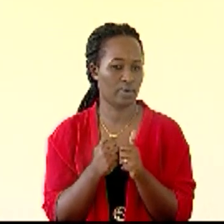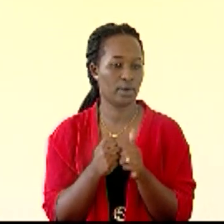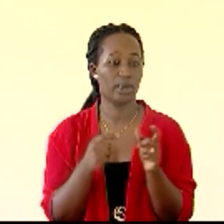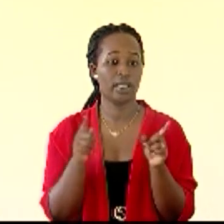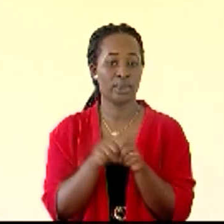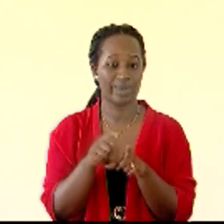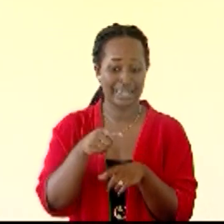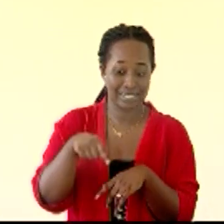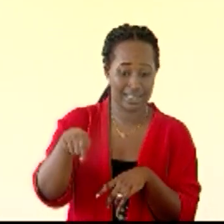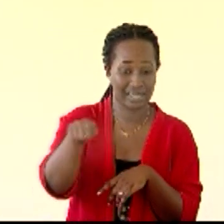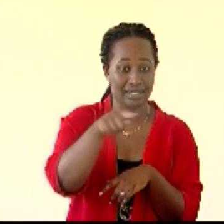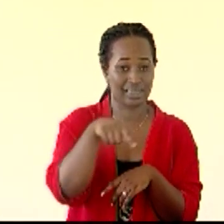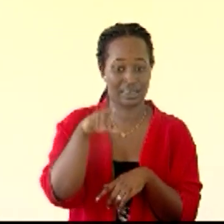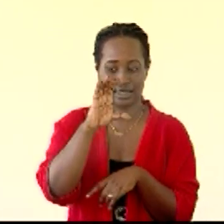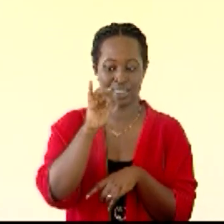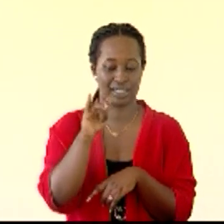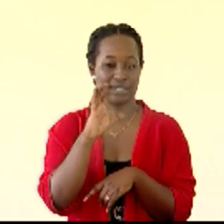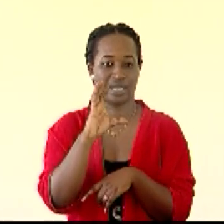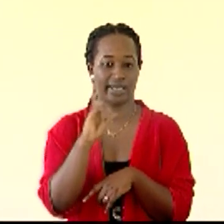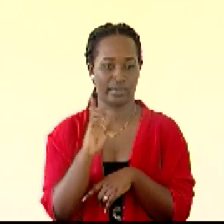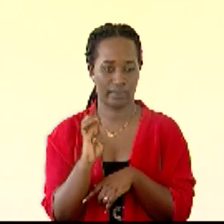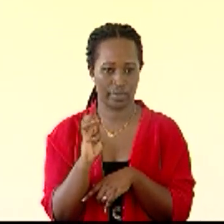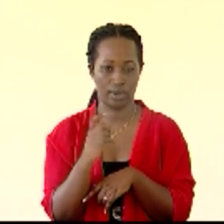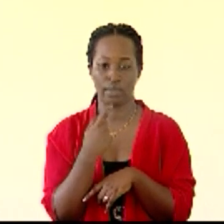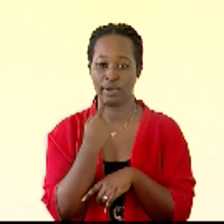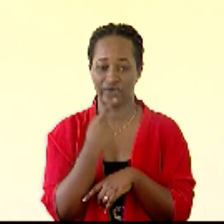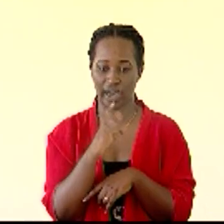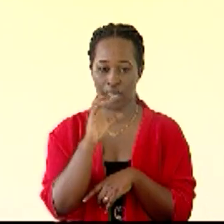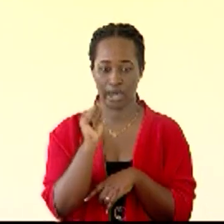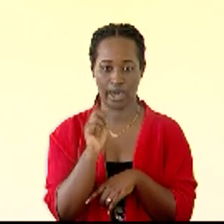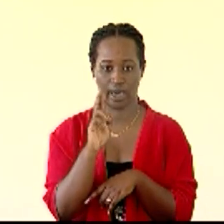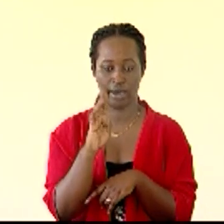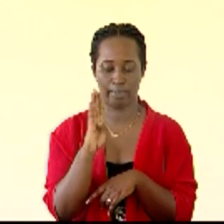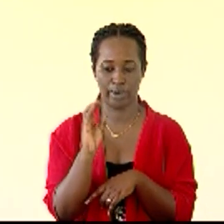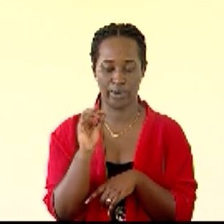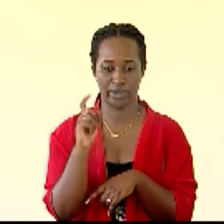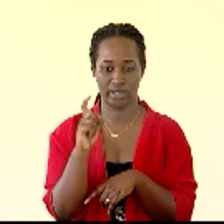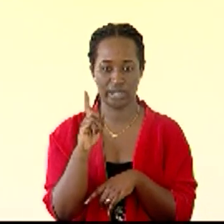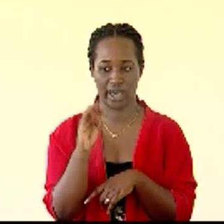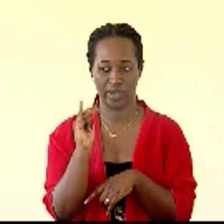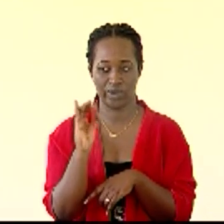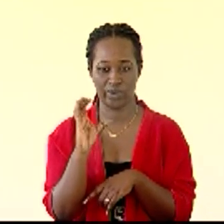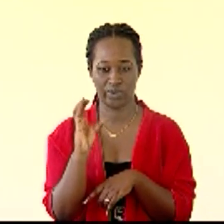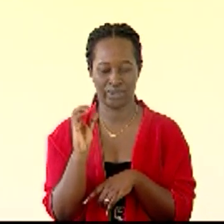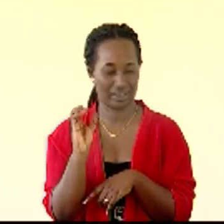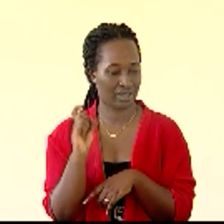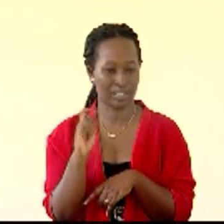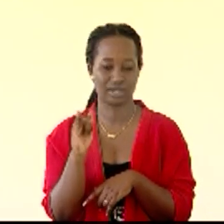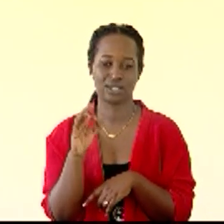cycle means that it's repetitive. Carbon dioxide has to constantly be brought in,